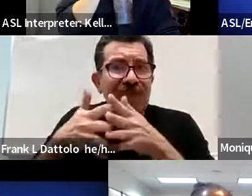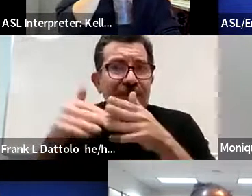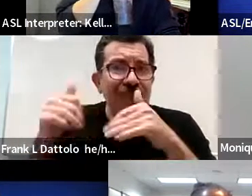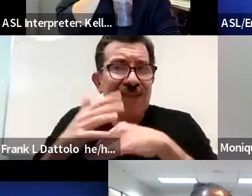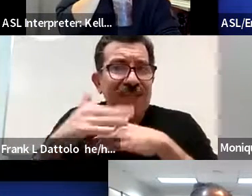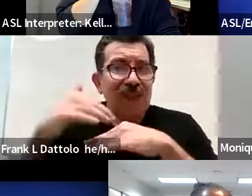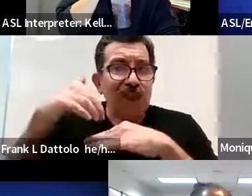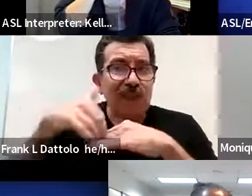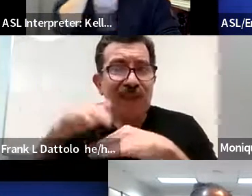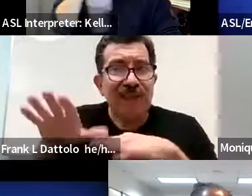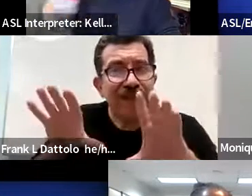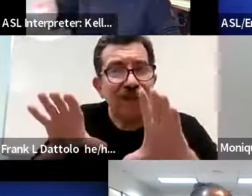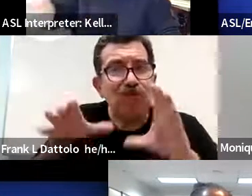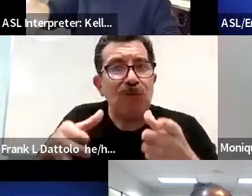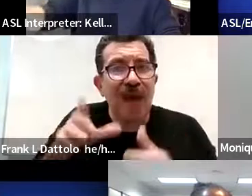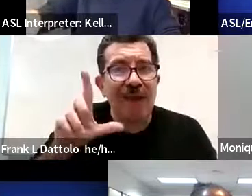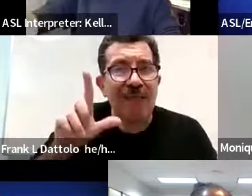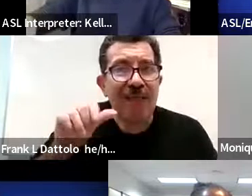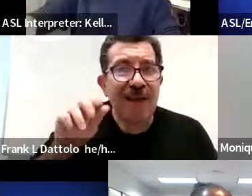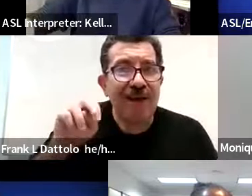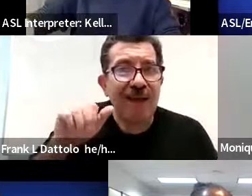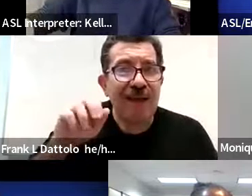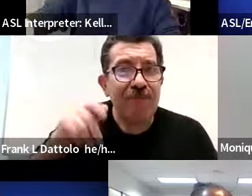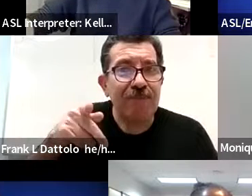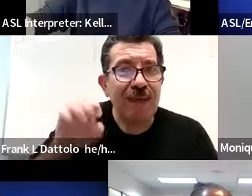And this area